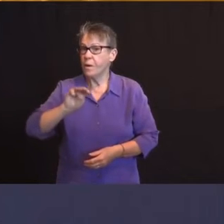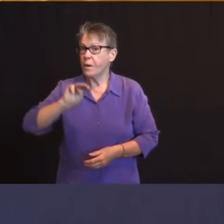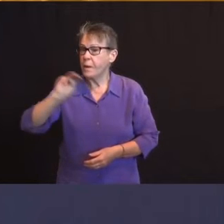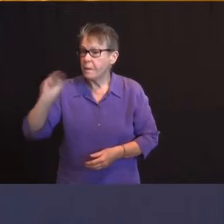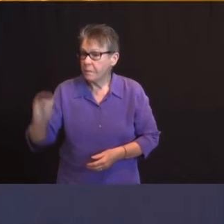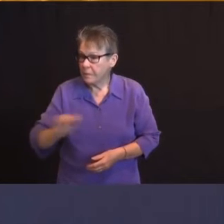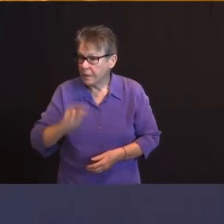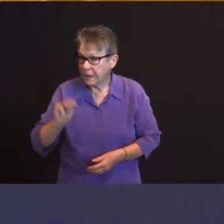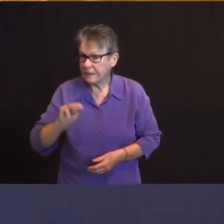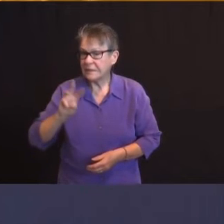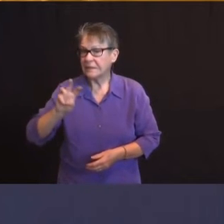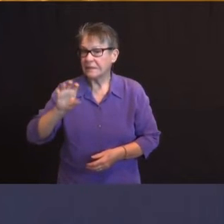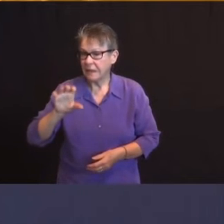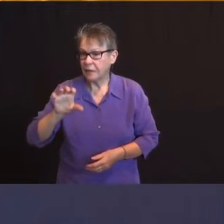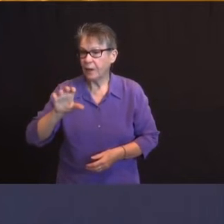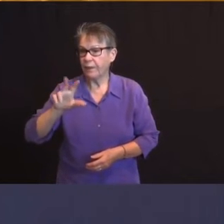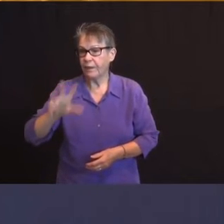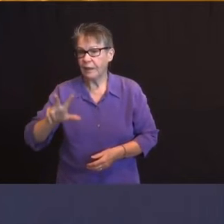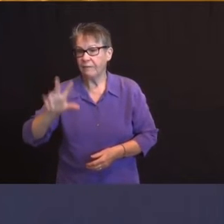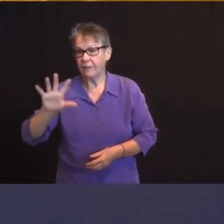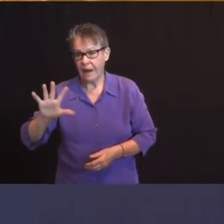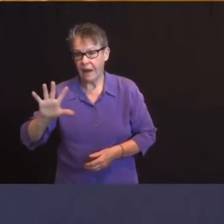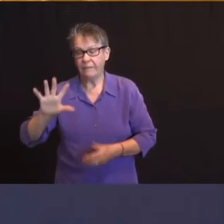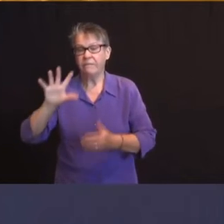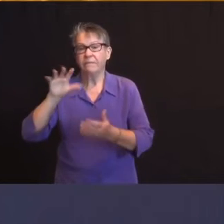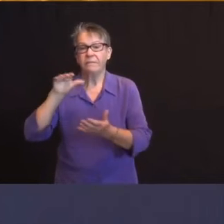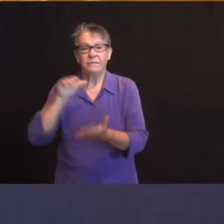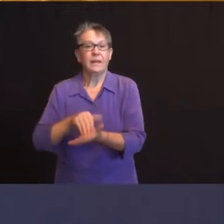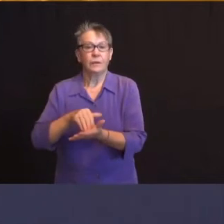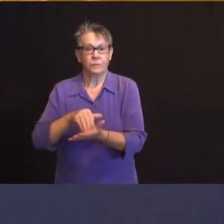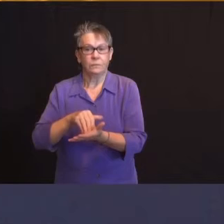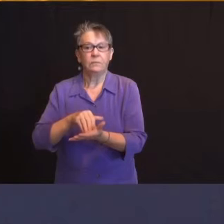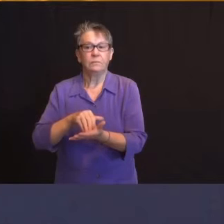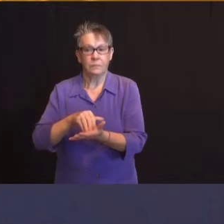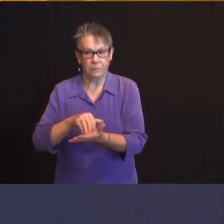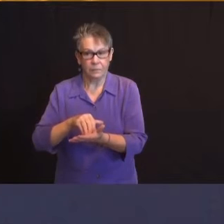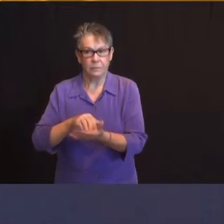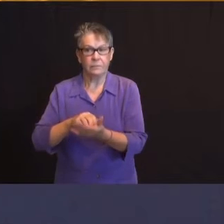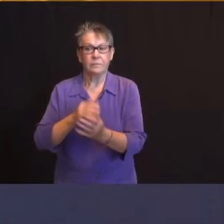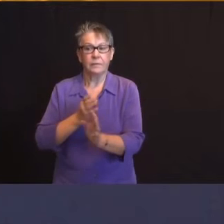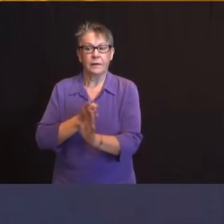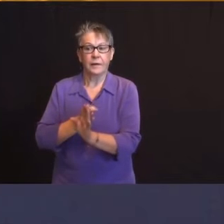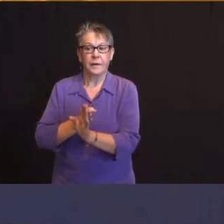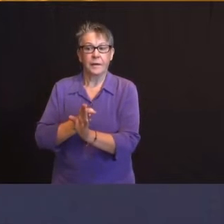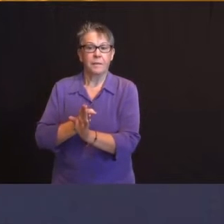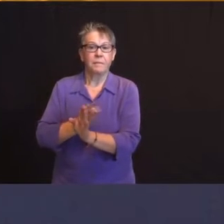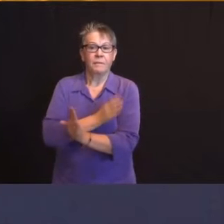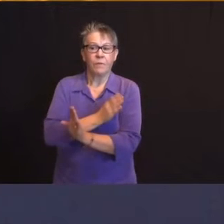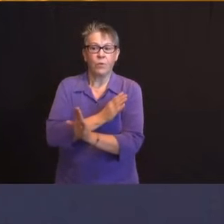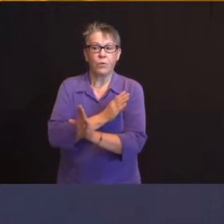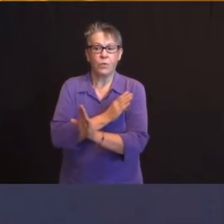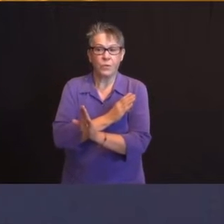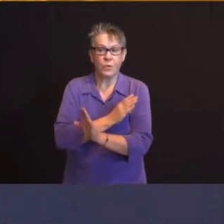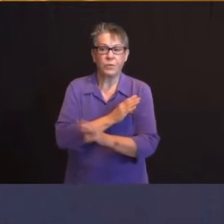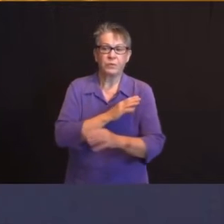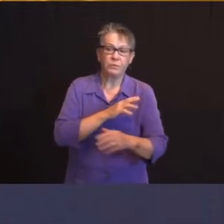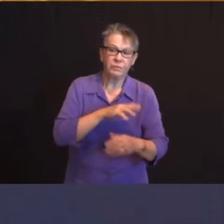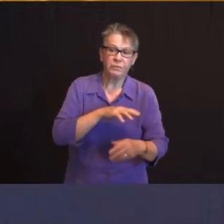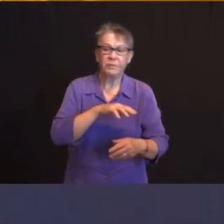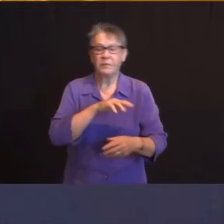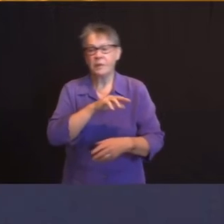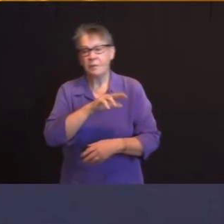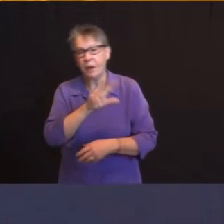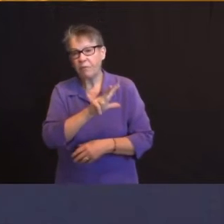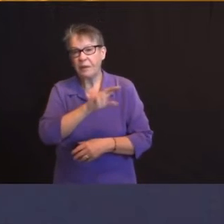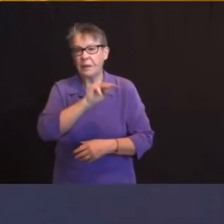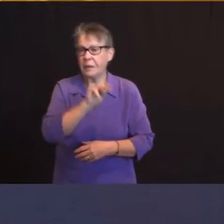4,635,000. The previous record was 3.9-ish million votes, which was set 4 years ago. So